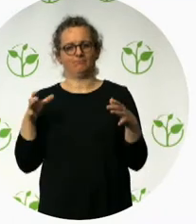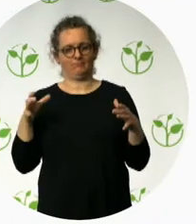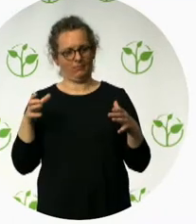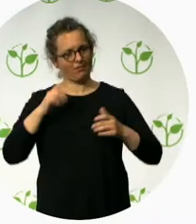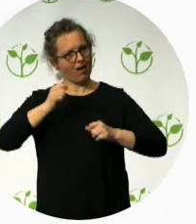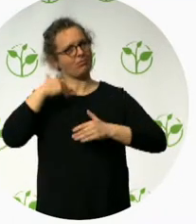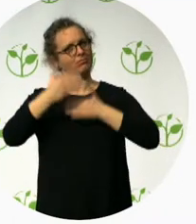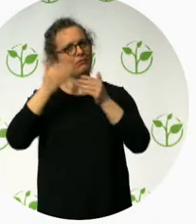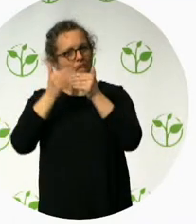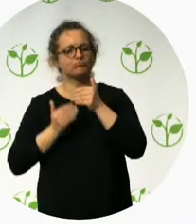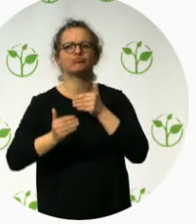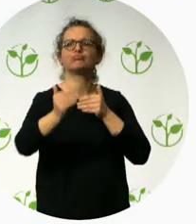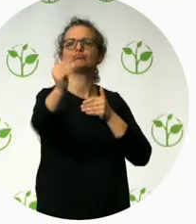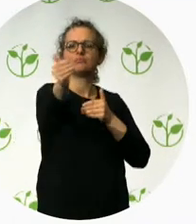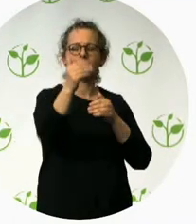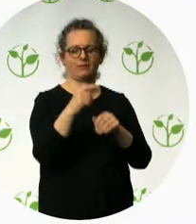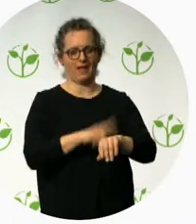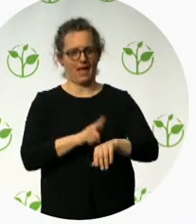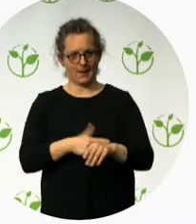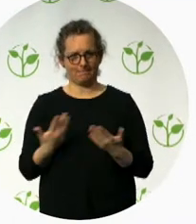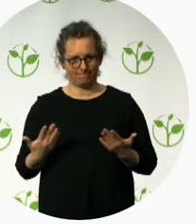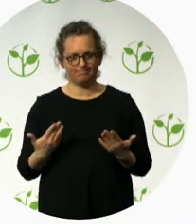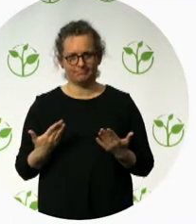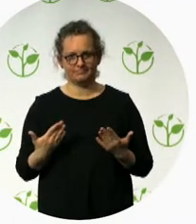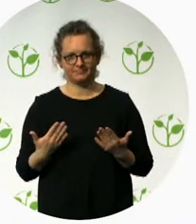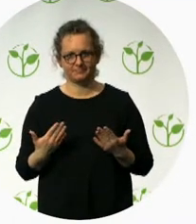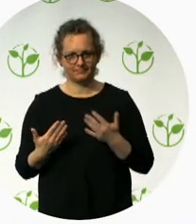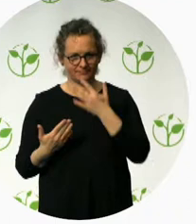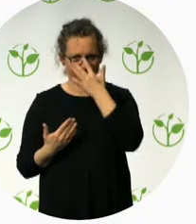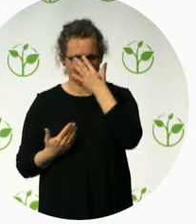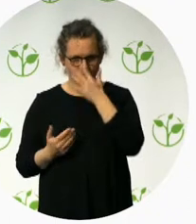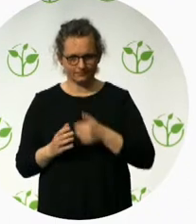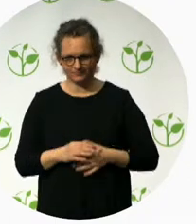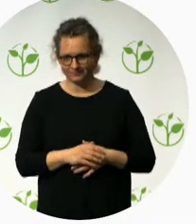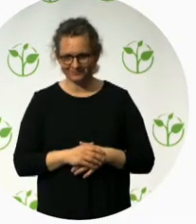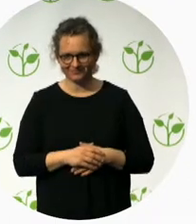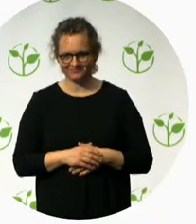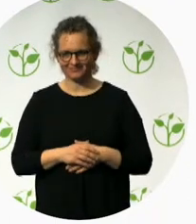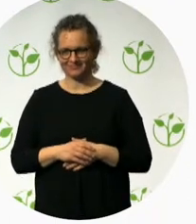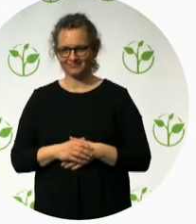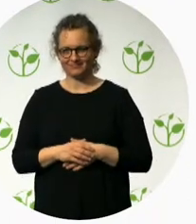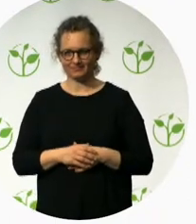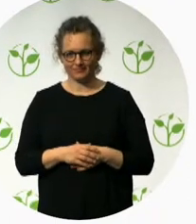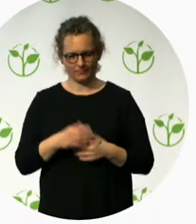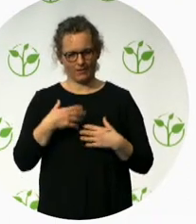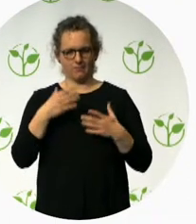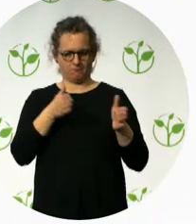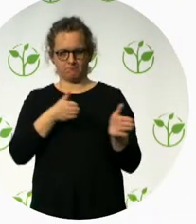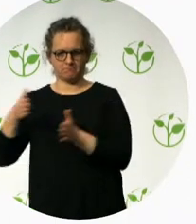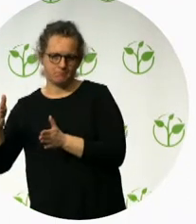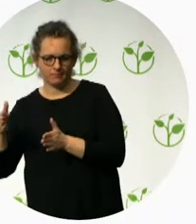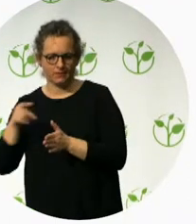Other topic, key objective of the project is to create a linkage